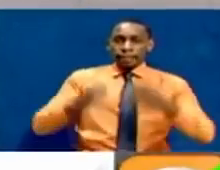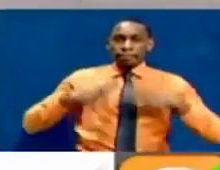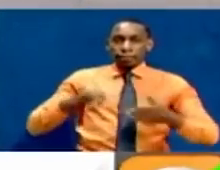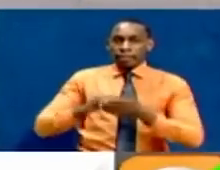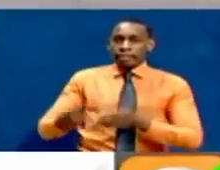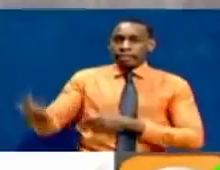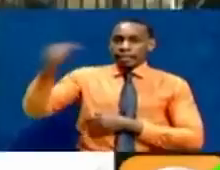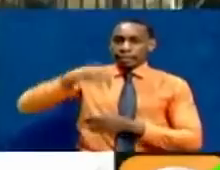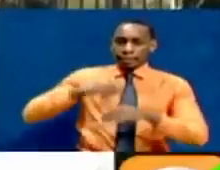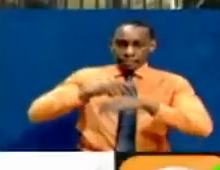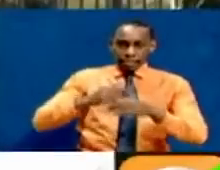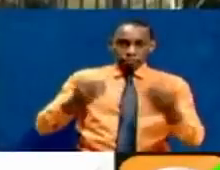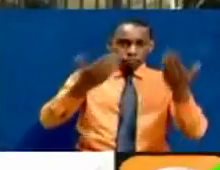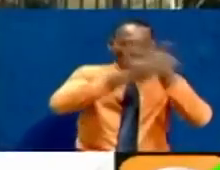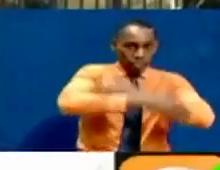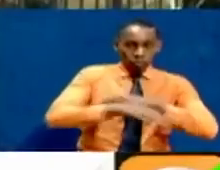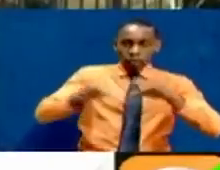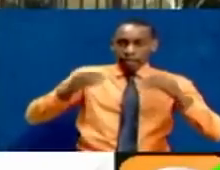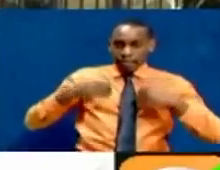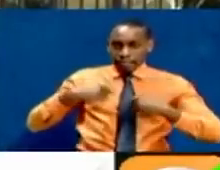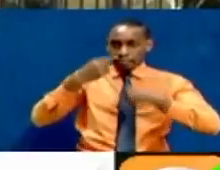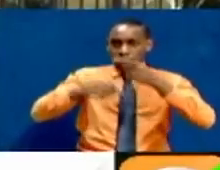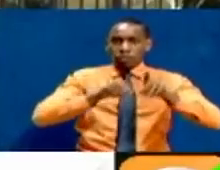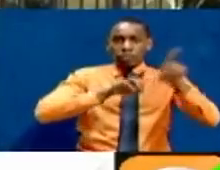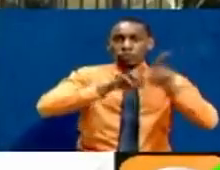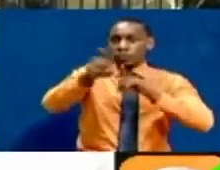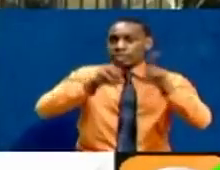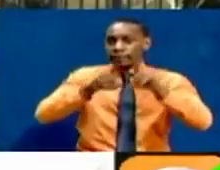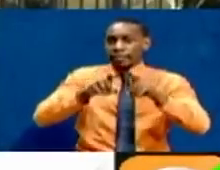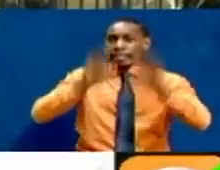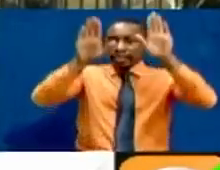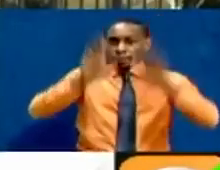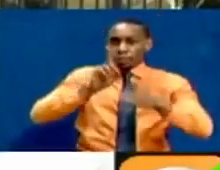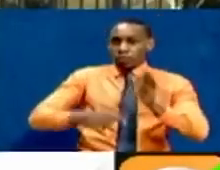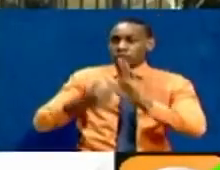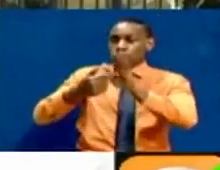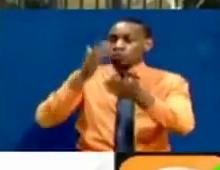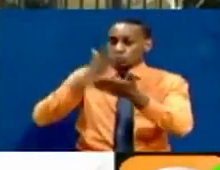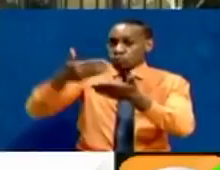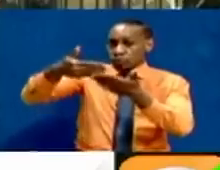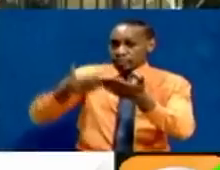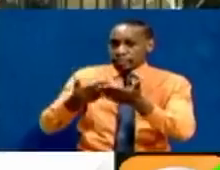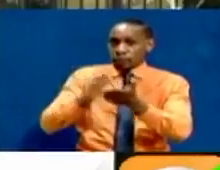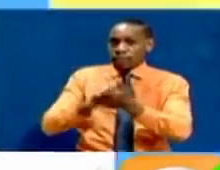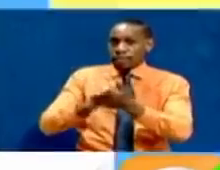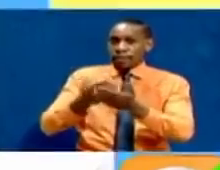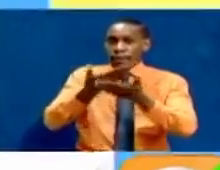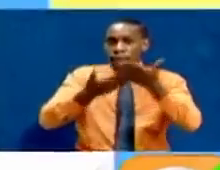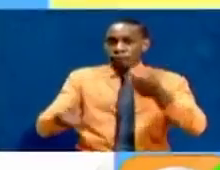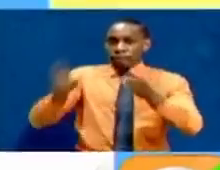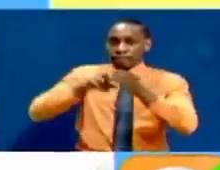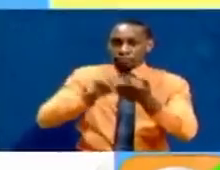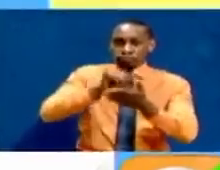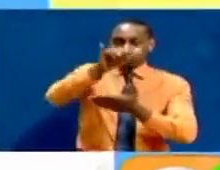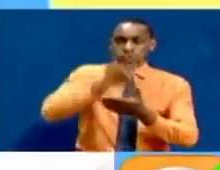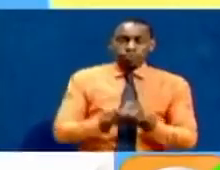Passengers arriving after curfew hours will only be allowed to proceed to their destinations so long as they produce valid tickets or boarding passes. These